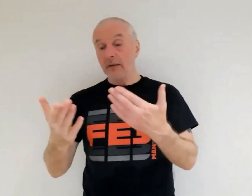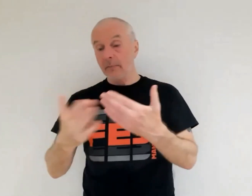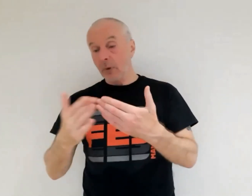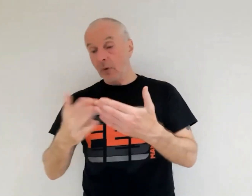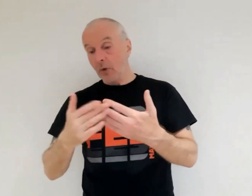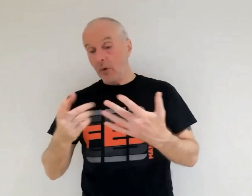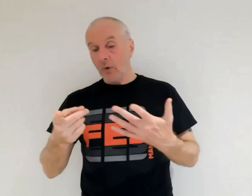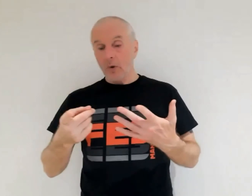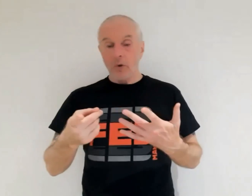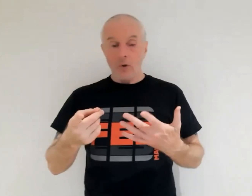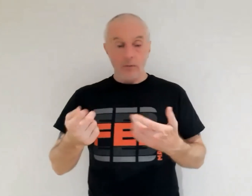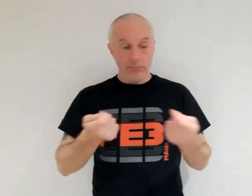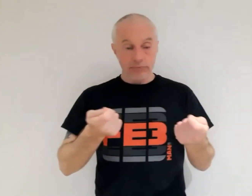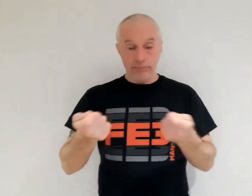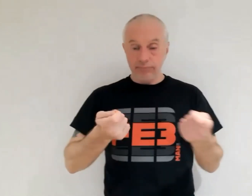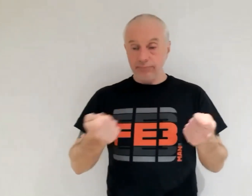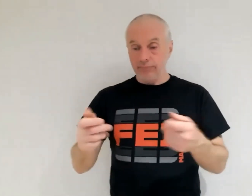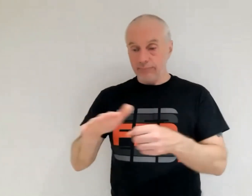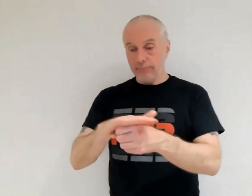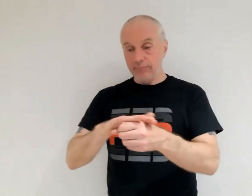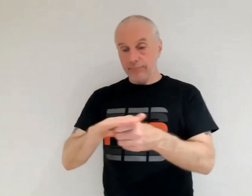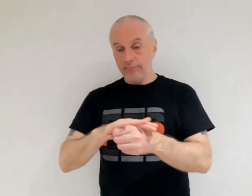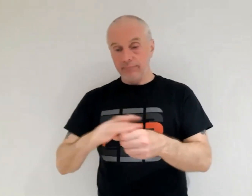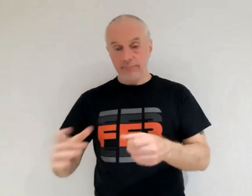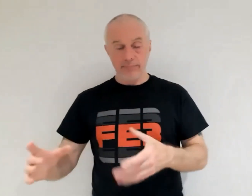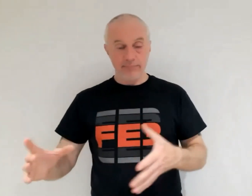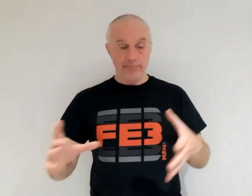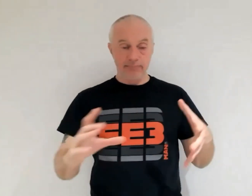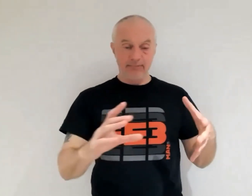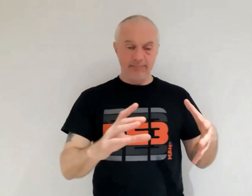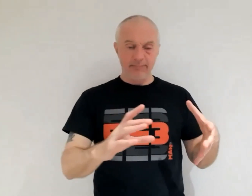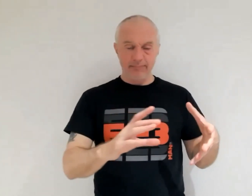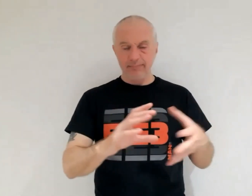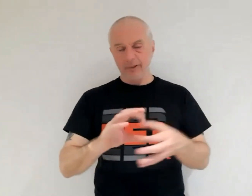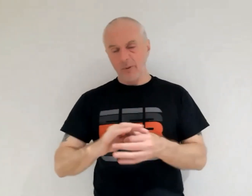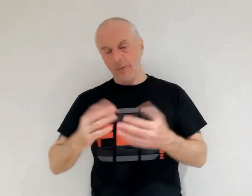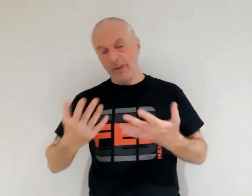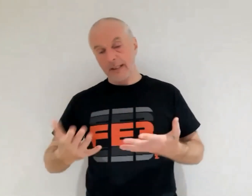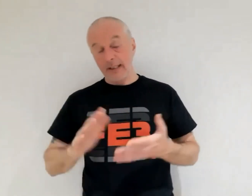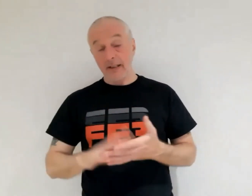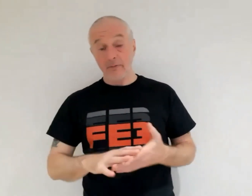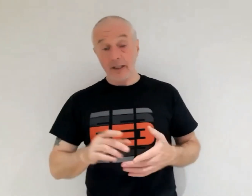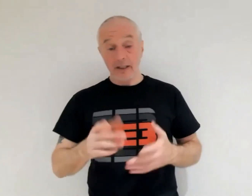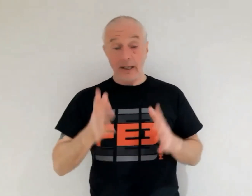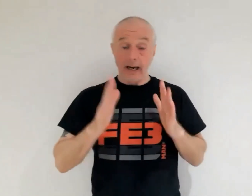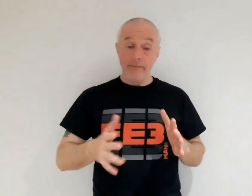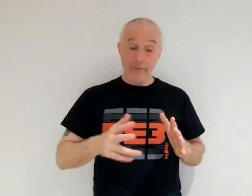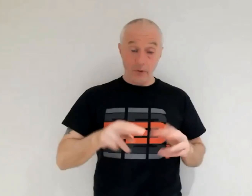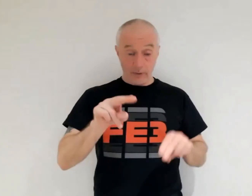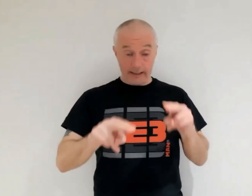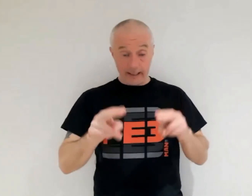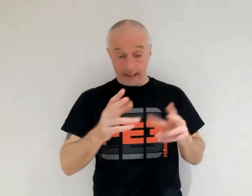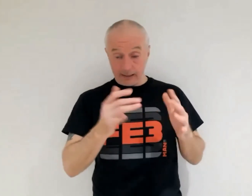onerous operating conditions relative to the gas network today. So it's a phenomenon that has to be assessed, but